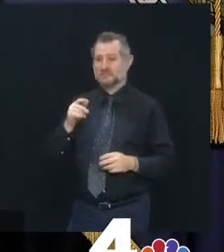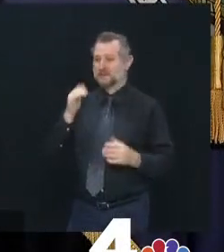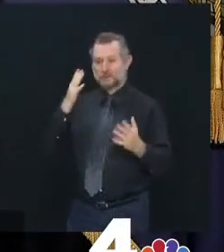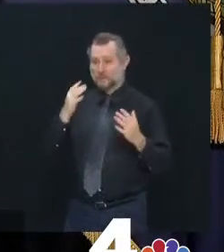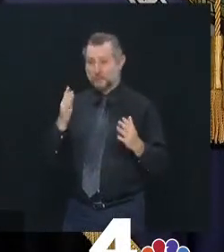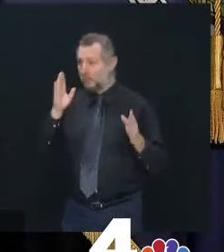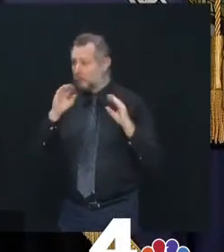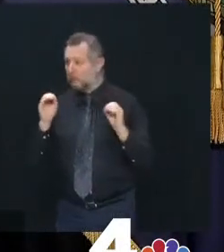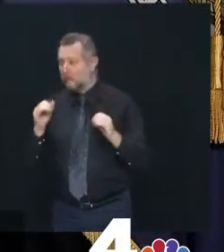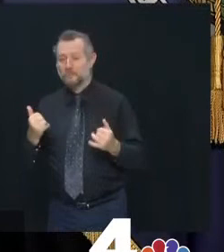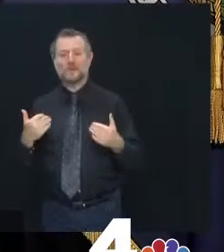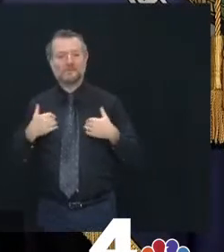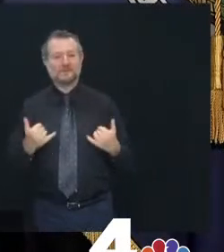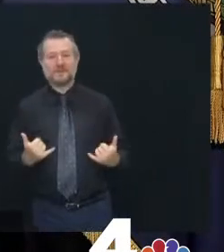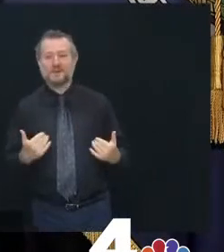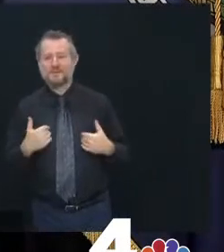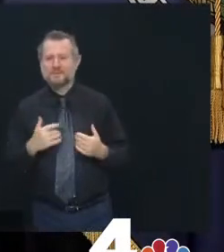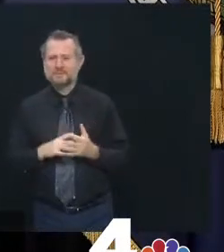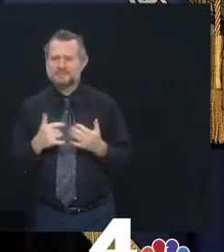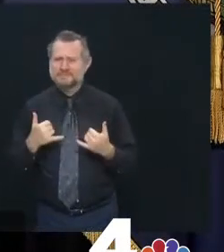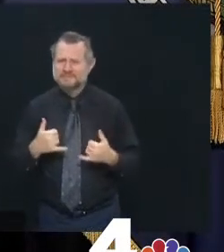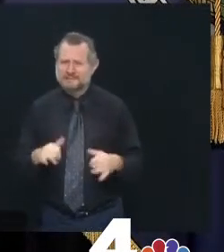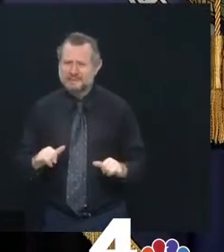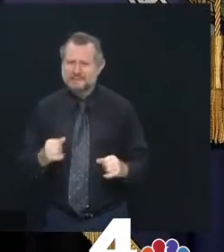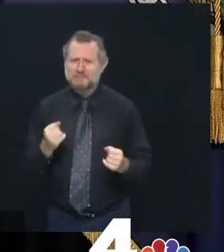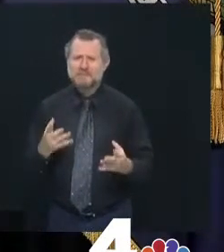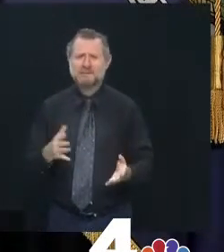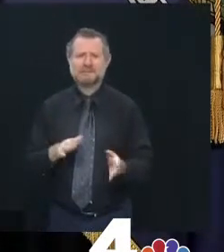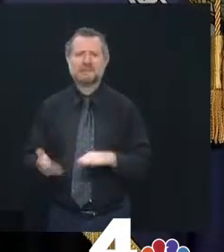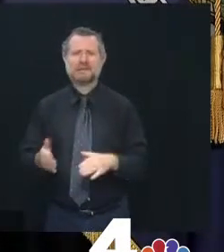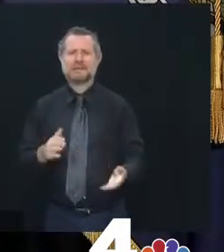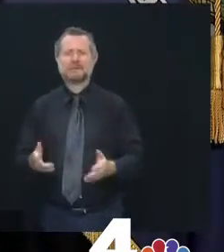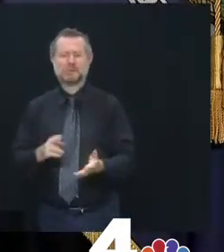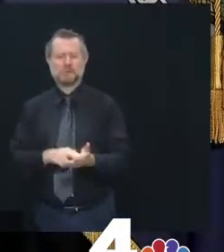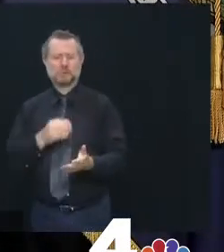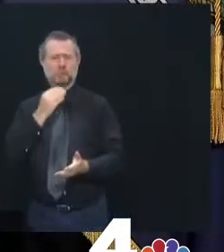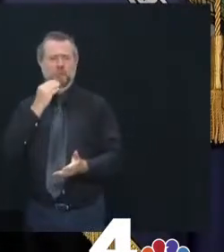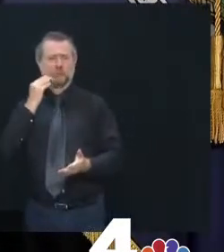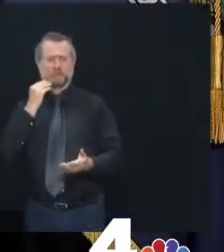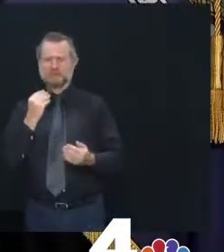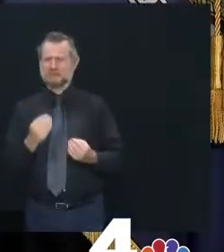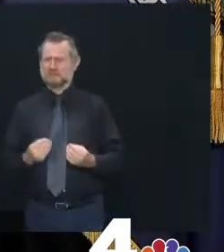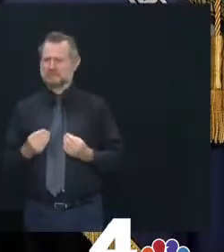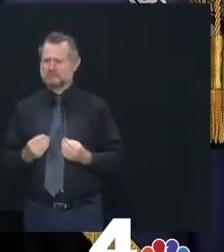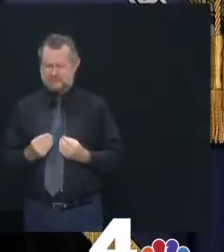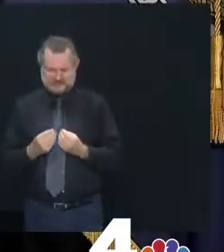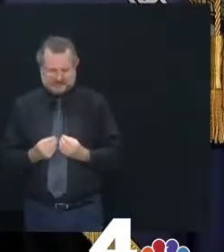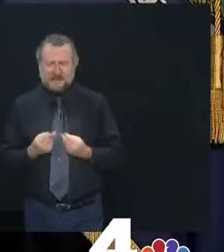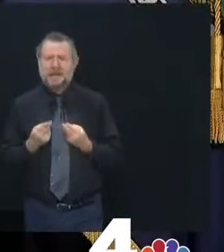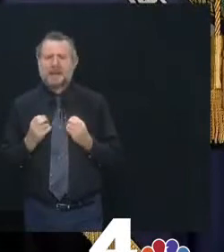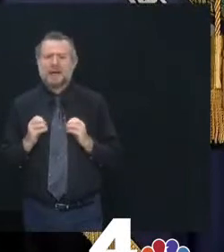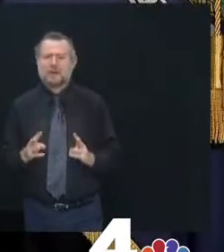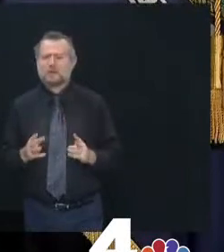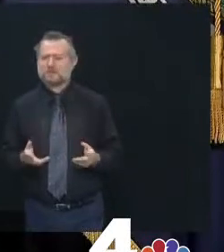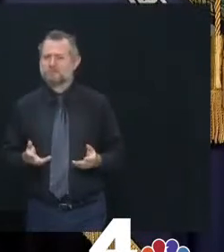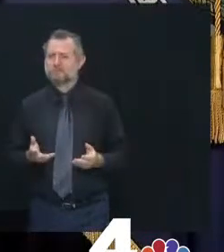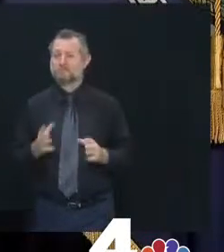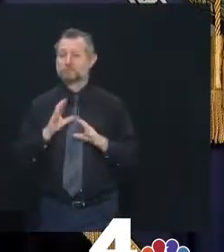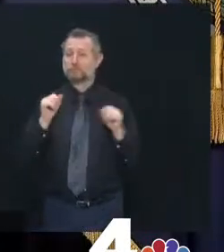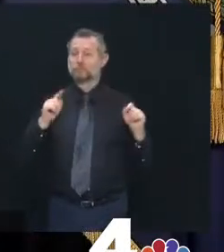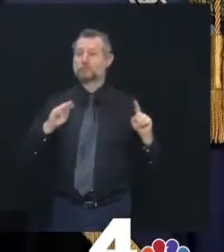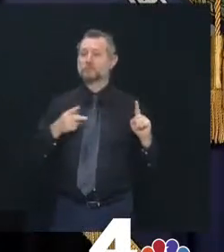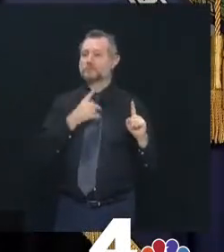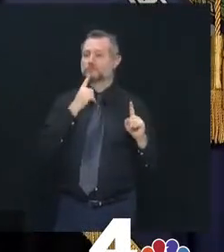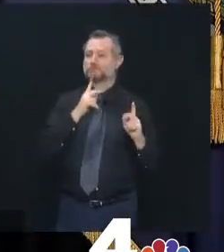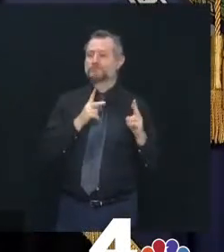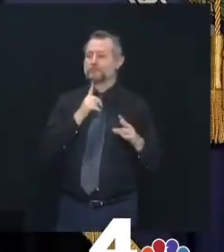people disproportionately in nursing homes all across the country? They won't raise the political argument anymore because the truth is